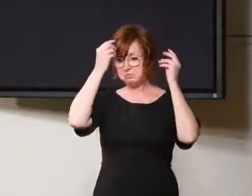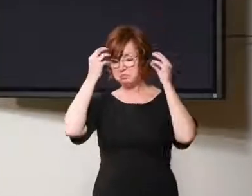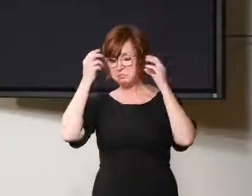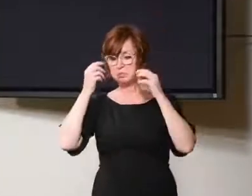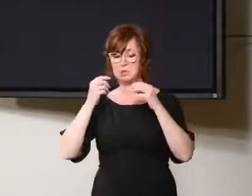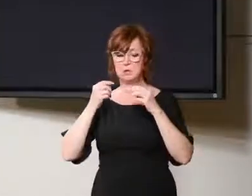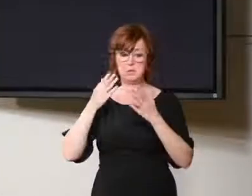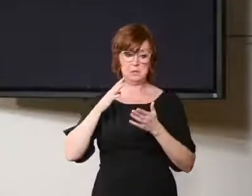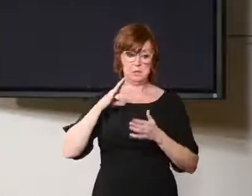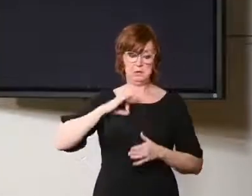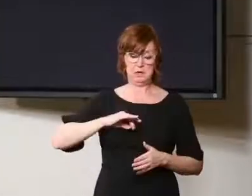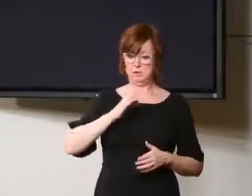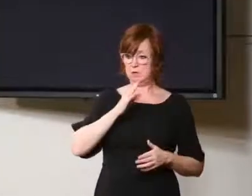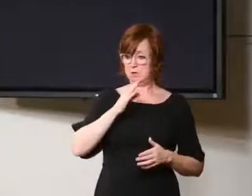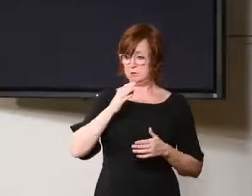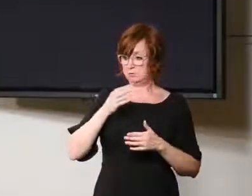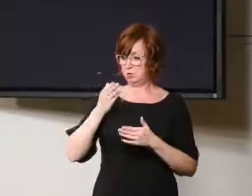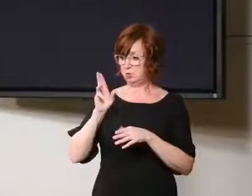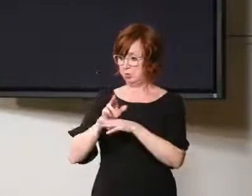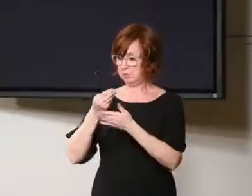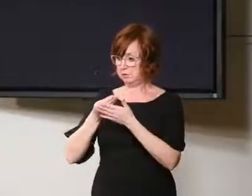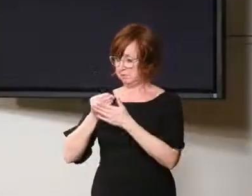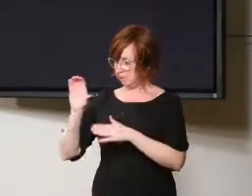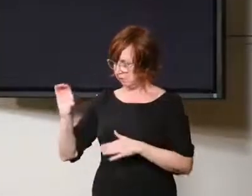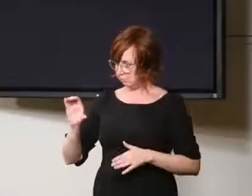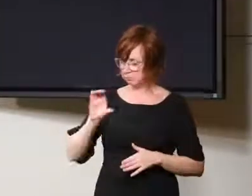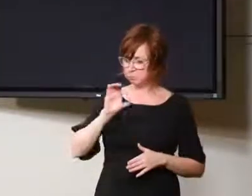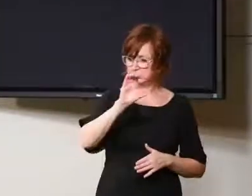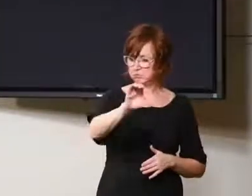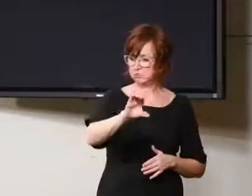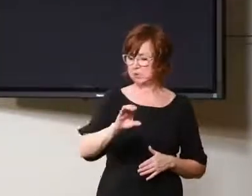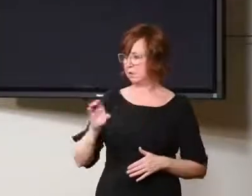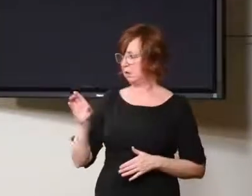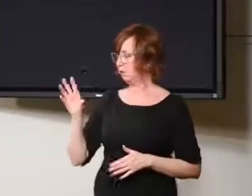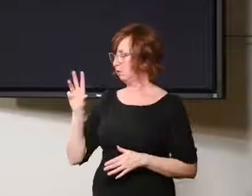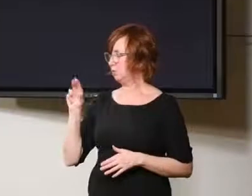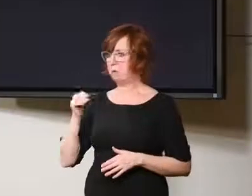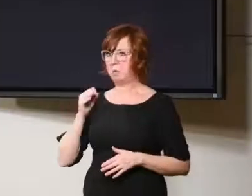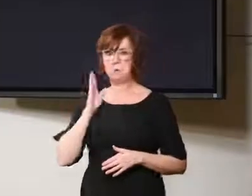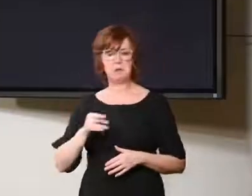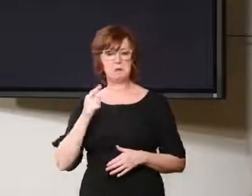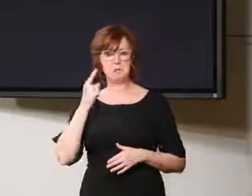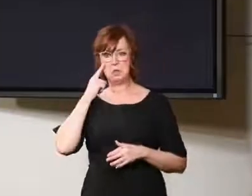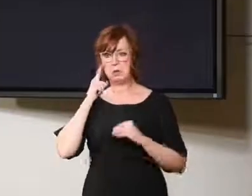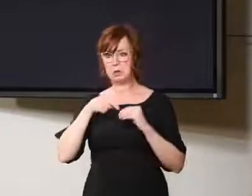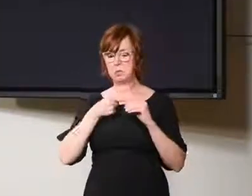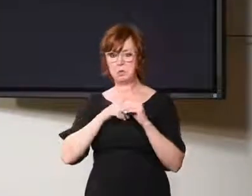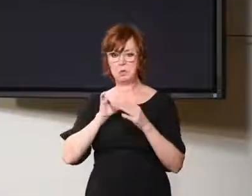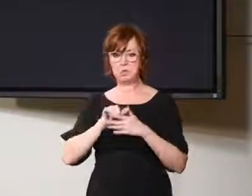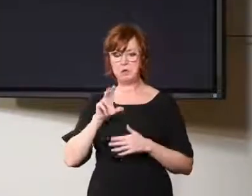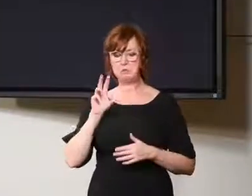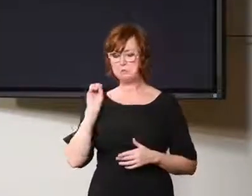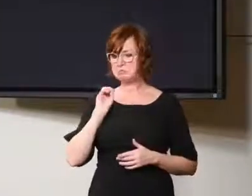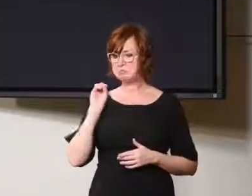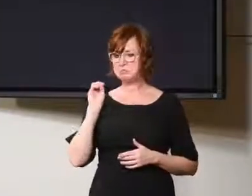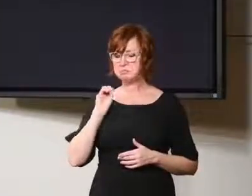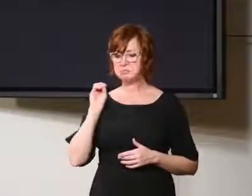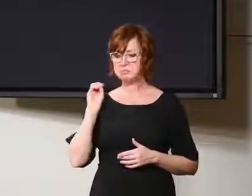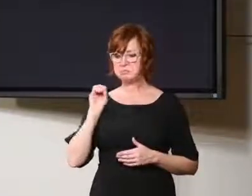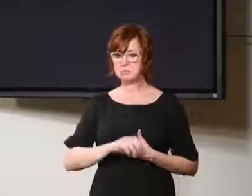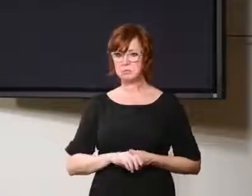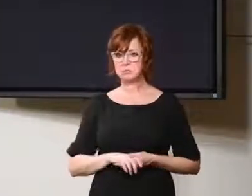benefit and might encourage more donations privately? No, we haven't given that any consideration as of